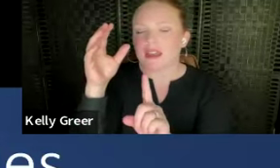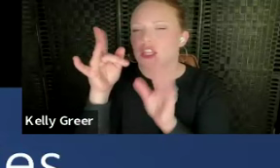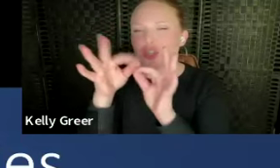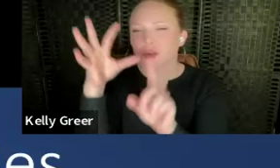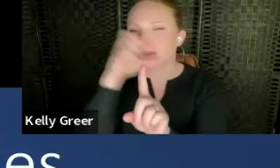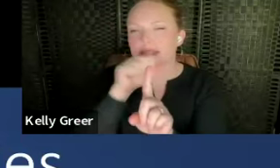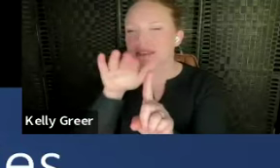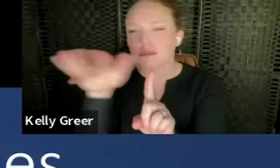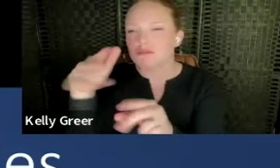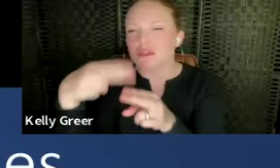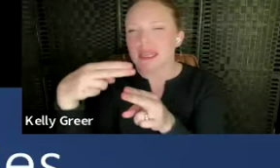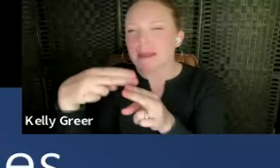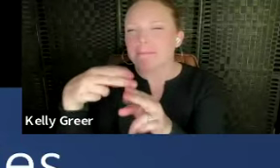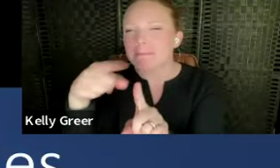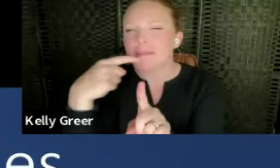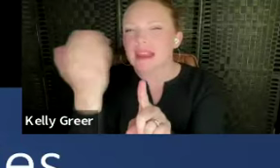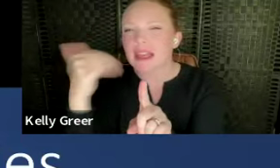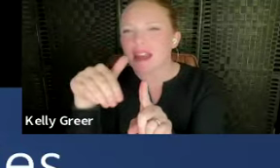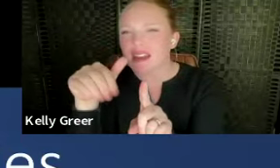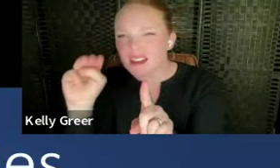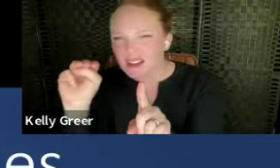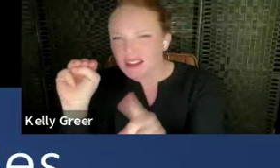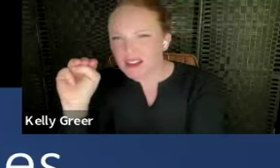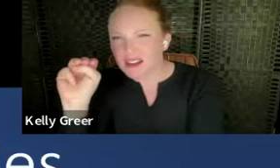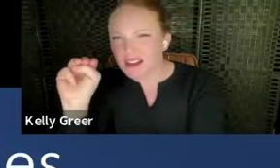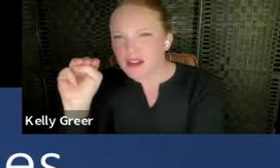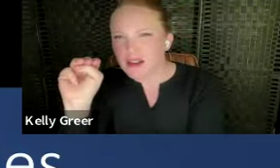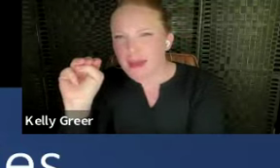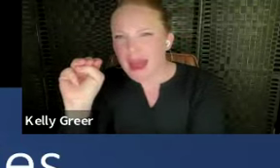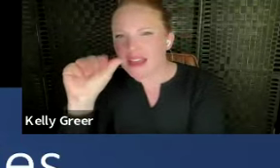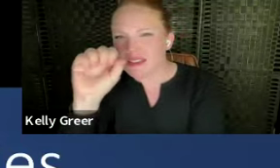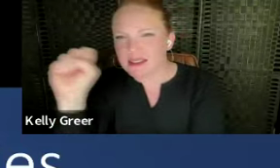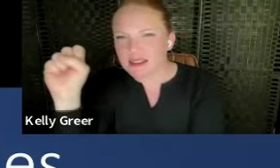Hold on 1 second. The interpreter missed the name. Say it again.